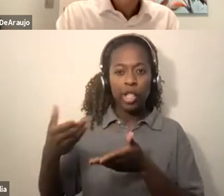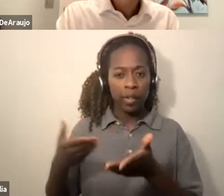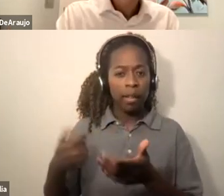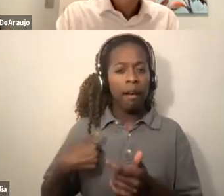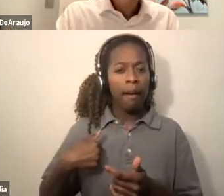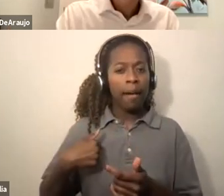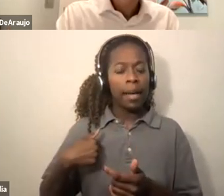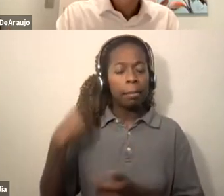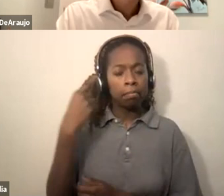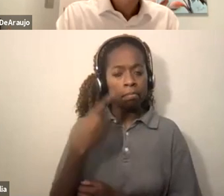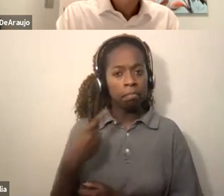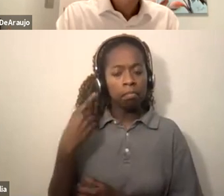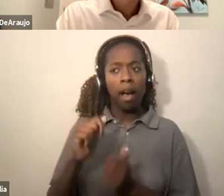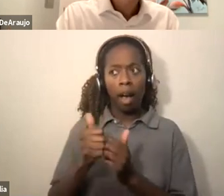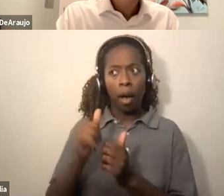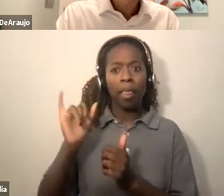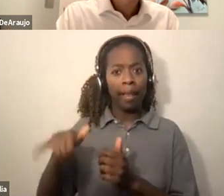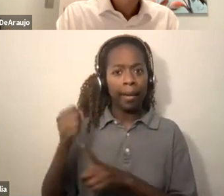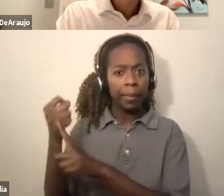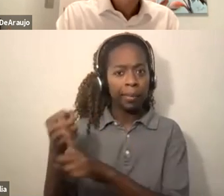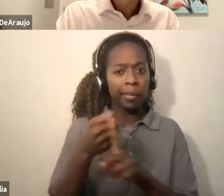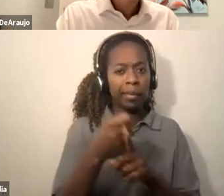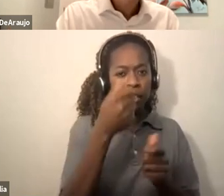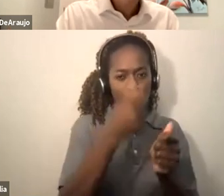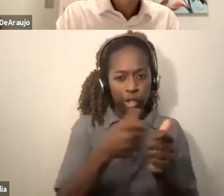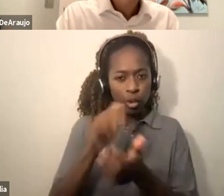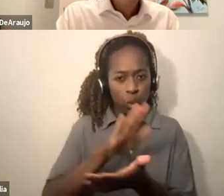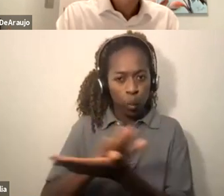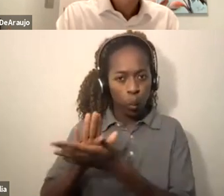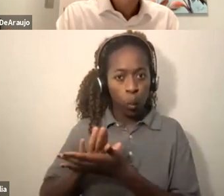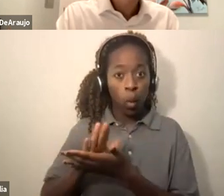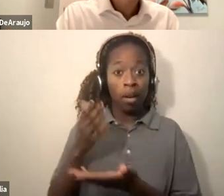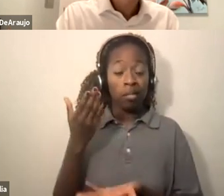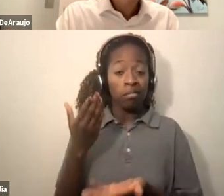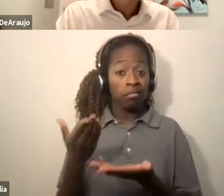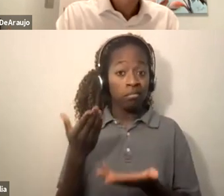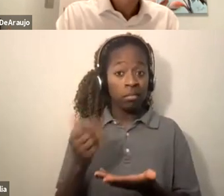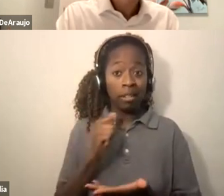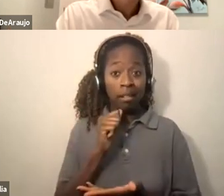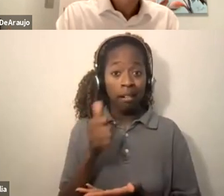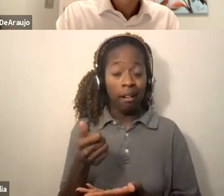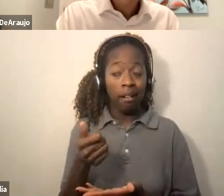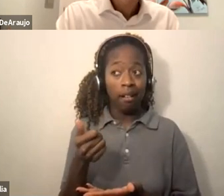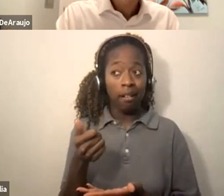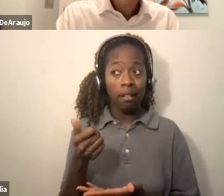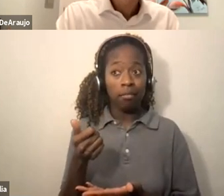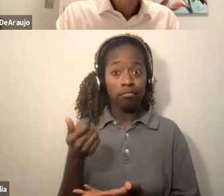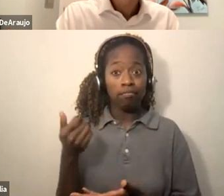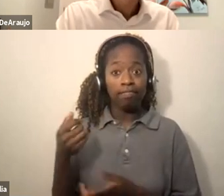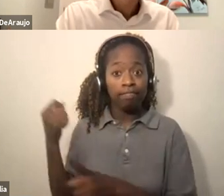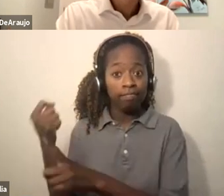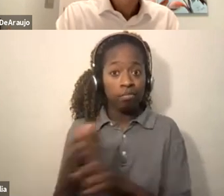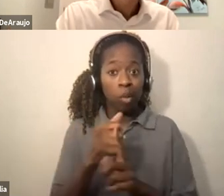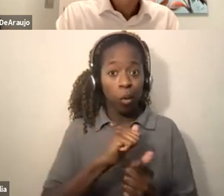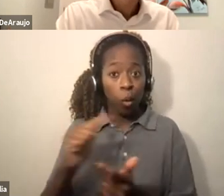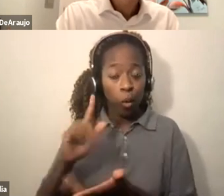touches every single school because it might not necessarily engage with every single school if